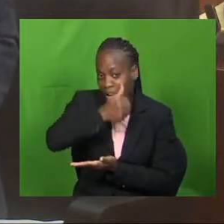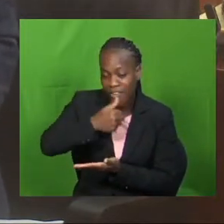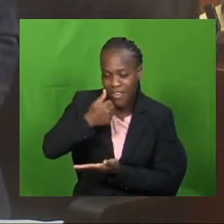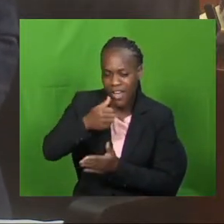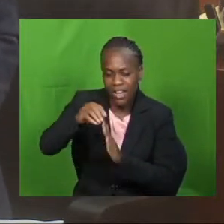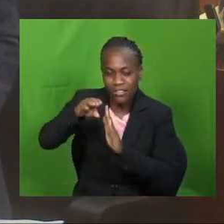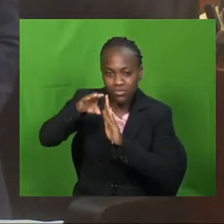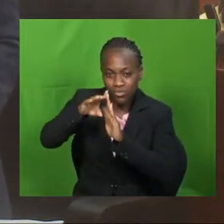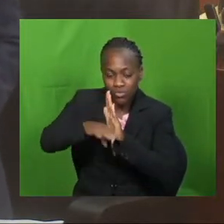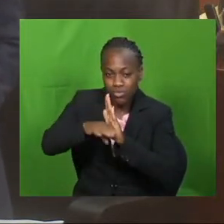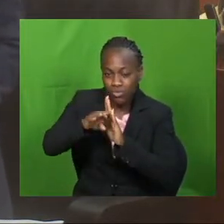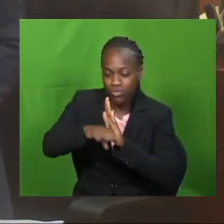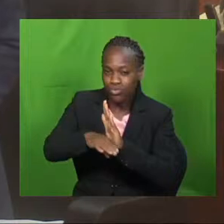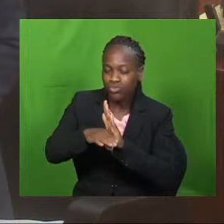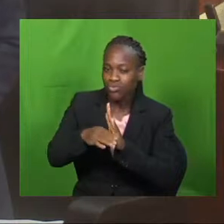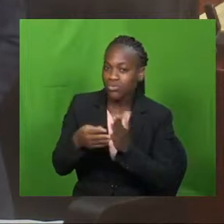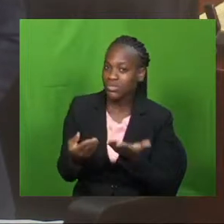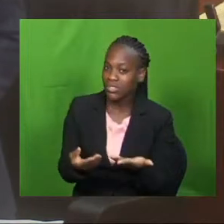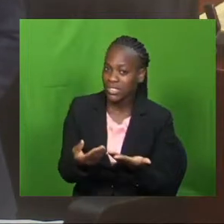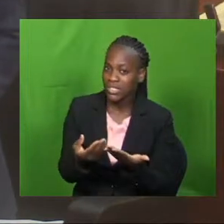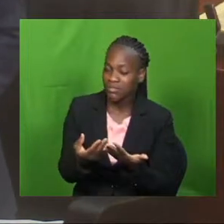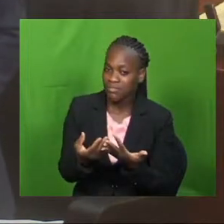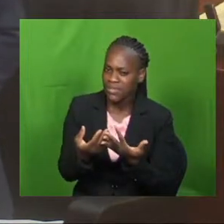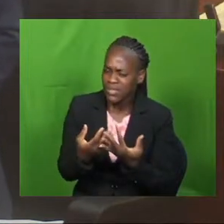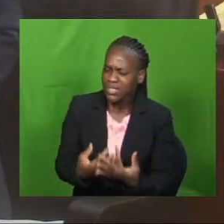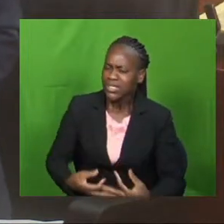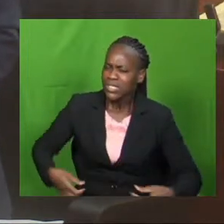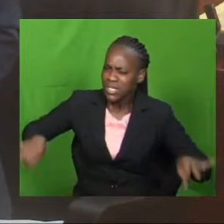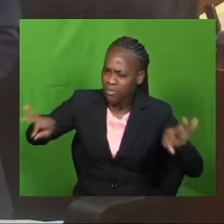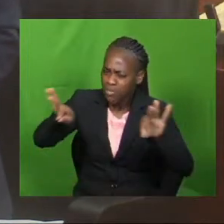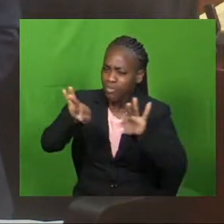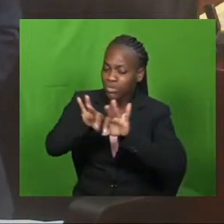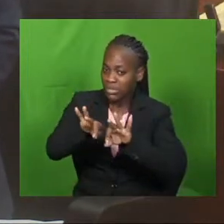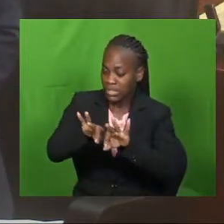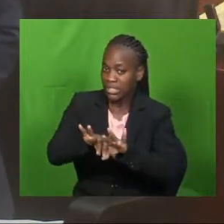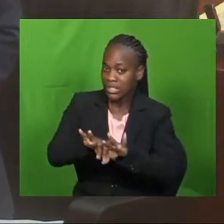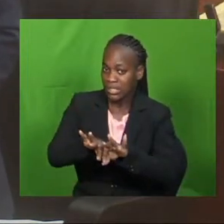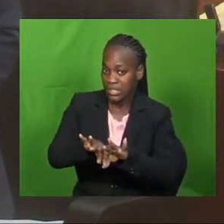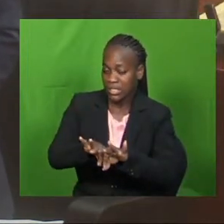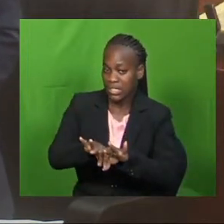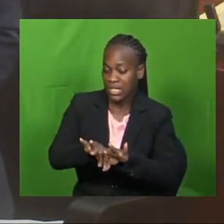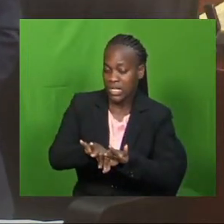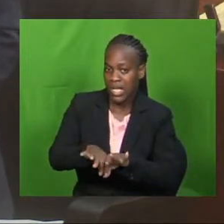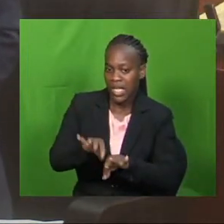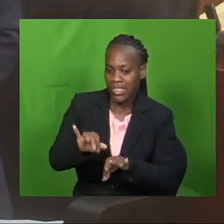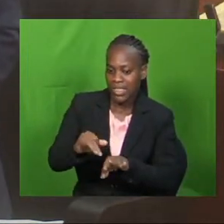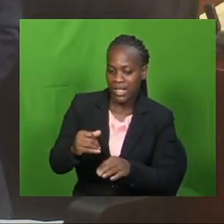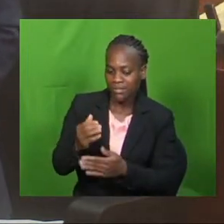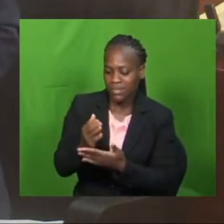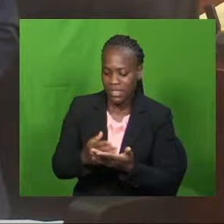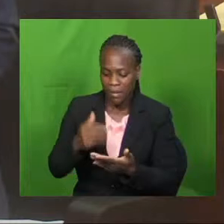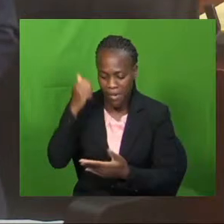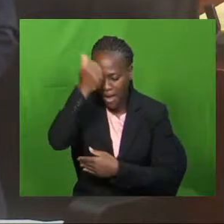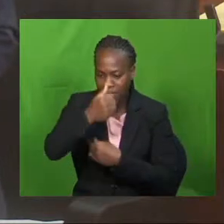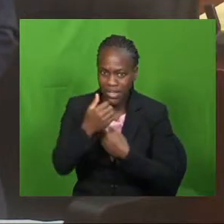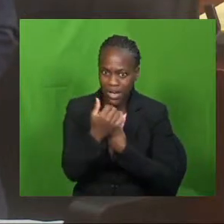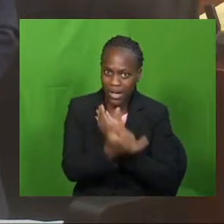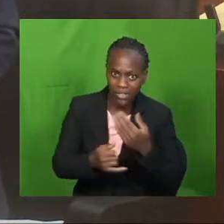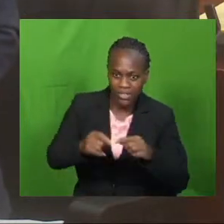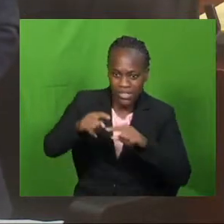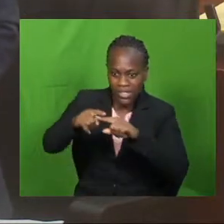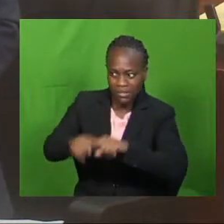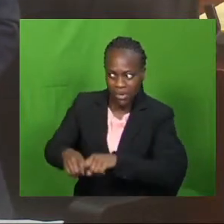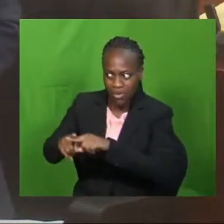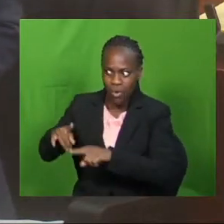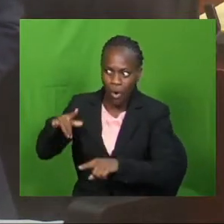reduce, in very significant proportions, the level of the continent's reliance on imports and prevent the situation where,